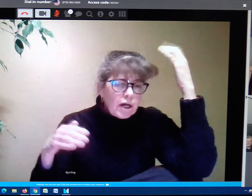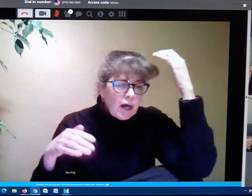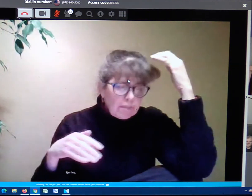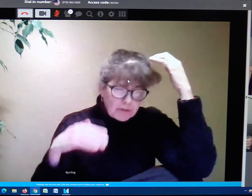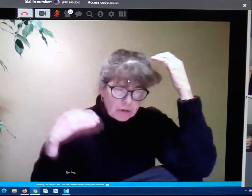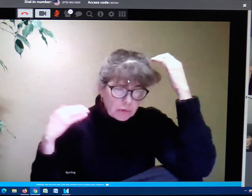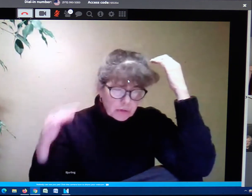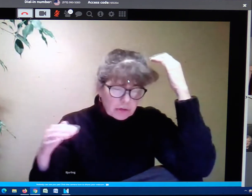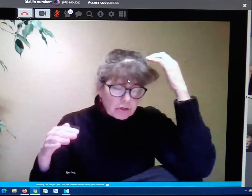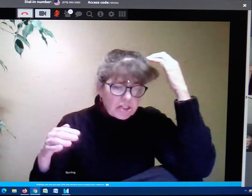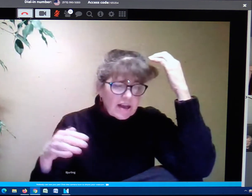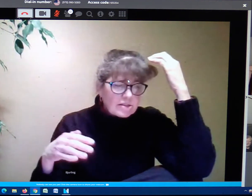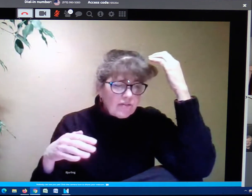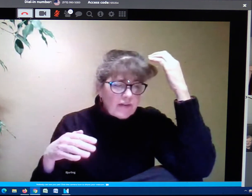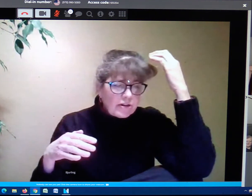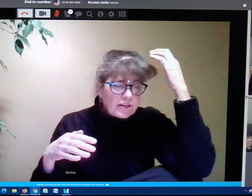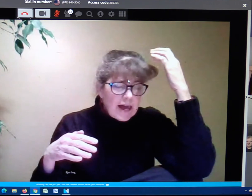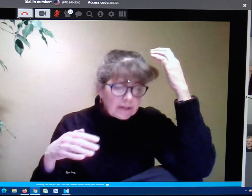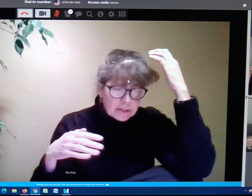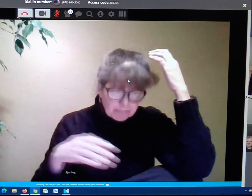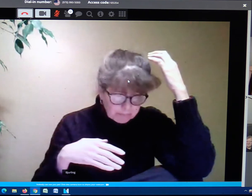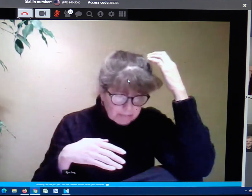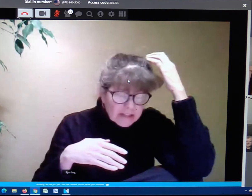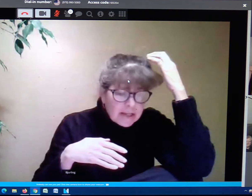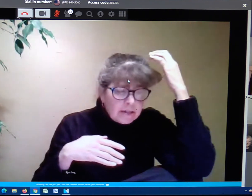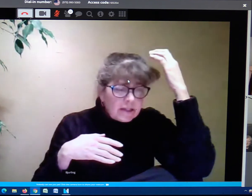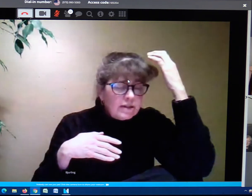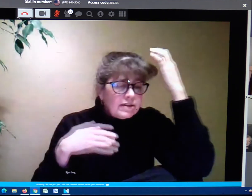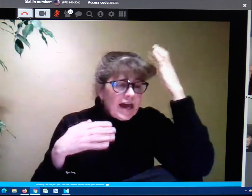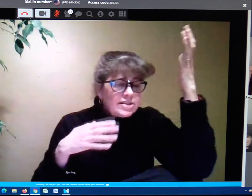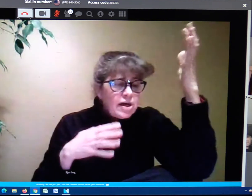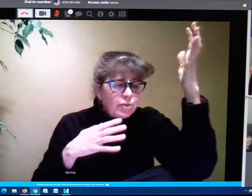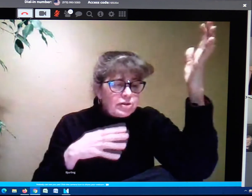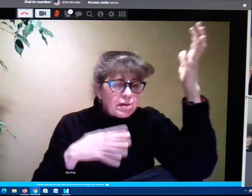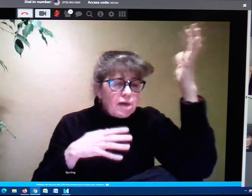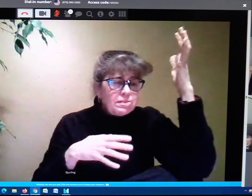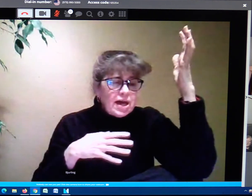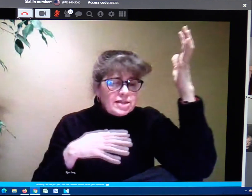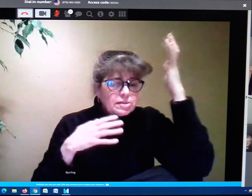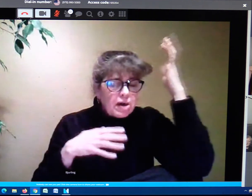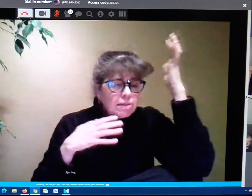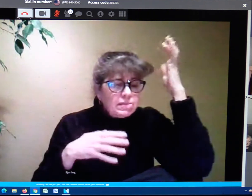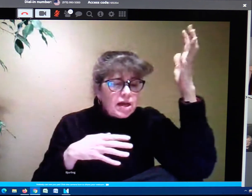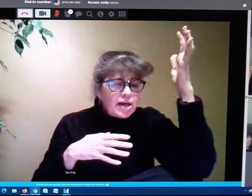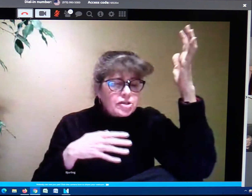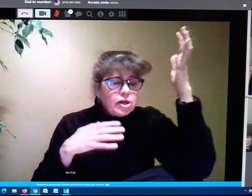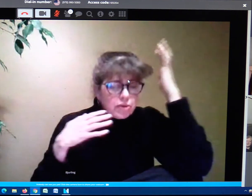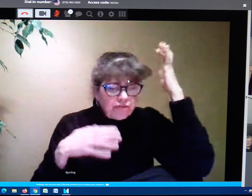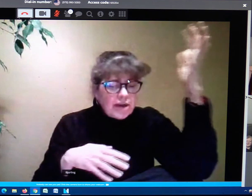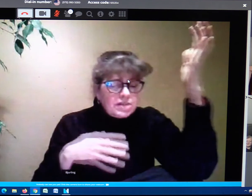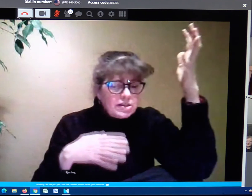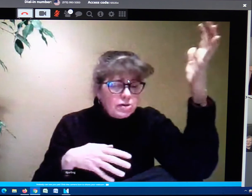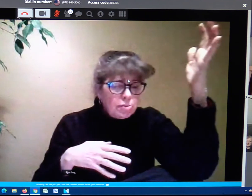floor up to 13,500 gallons, then that's not where the problem lies. The problem